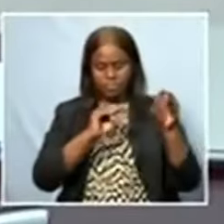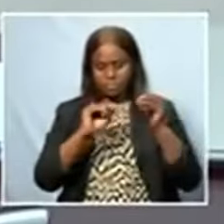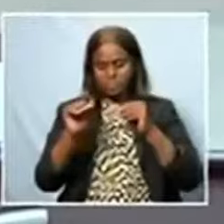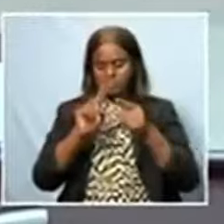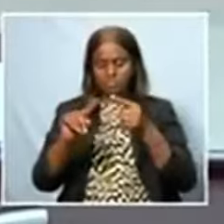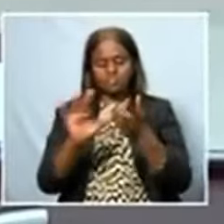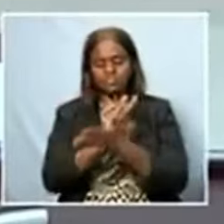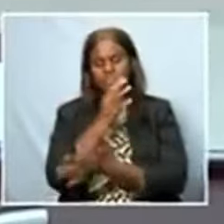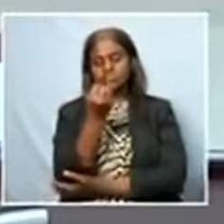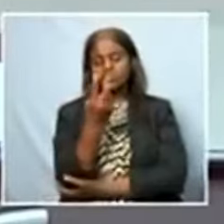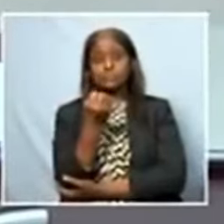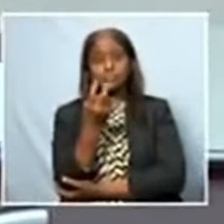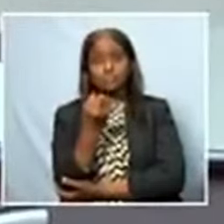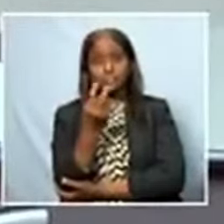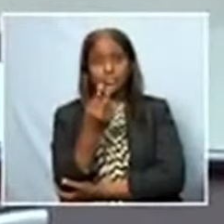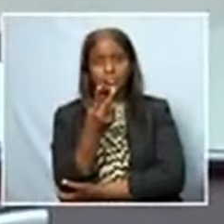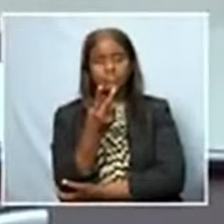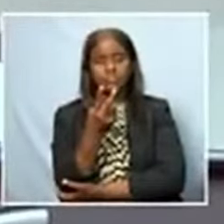12.